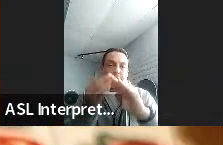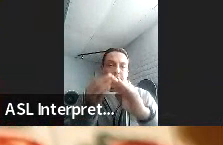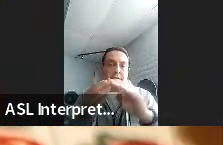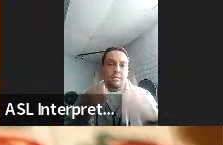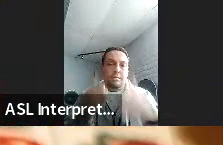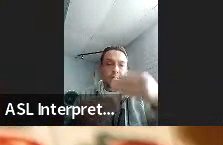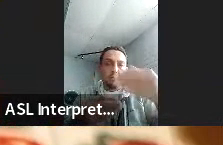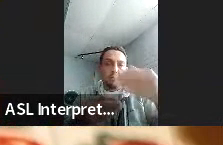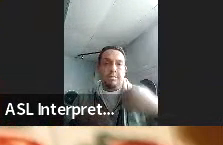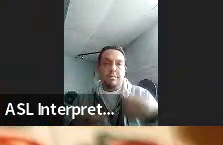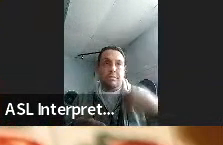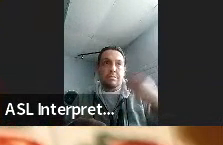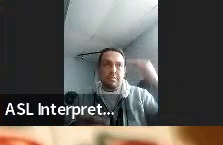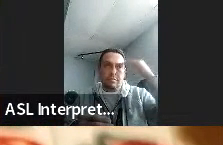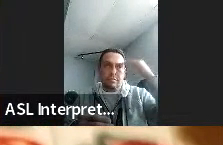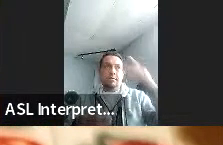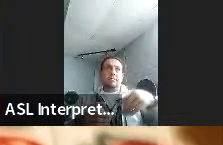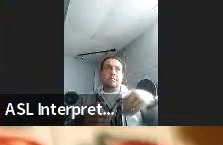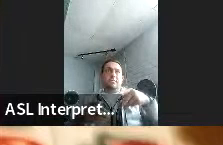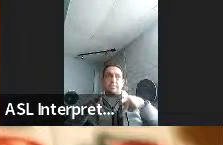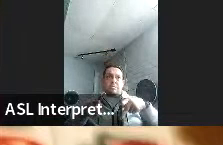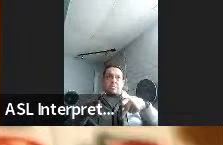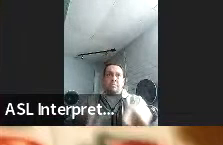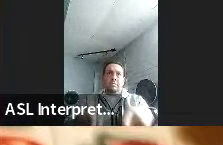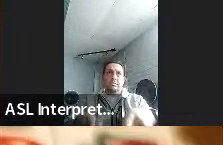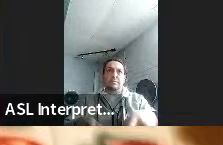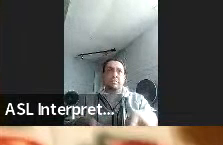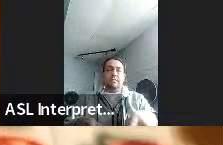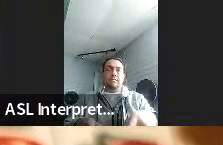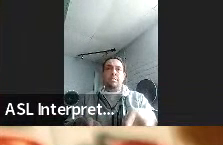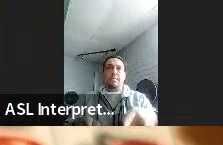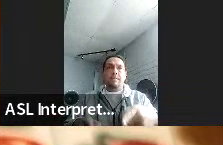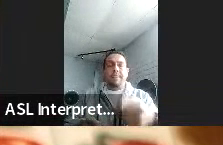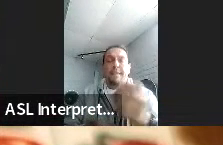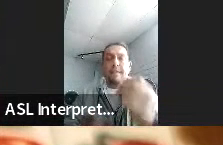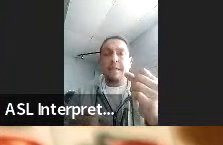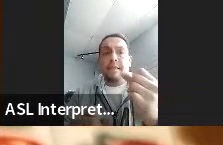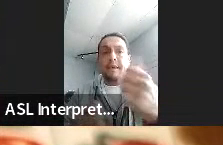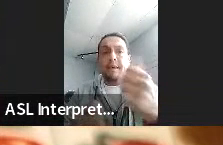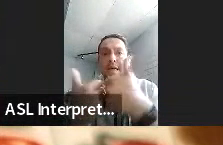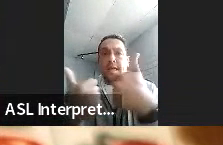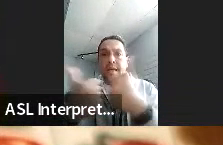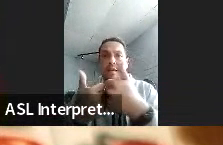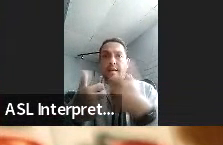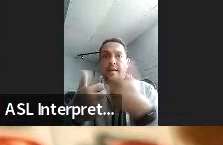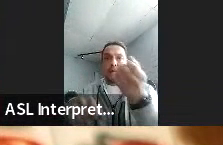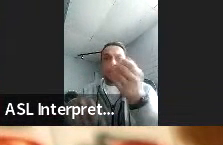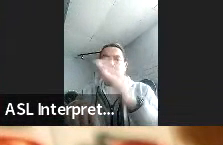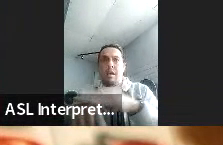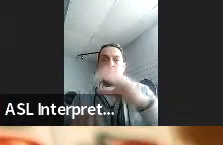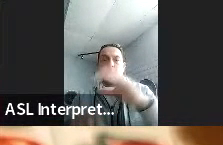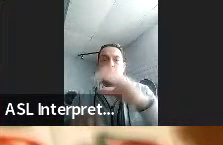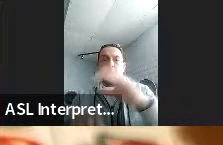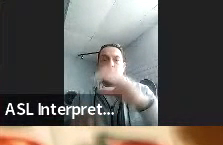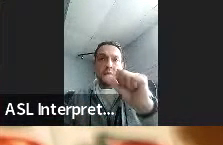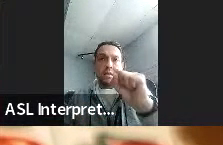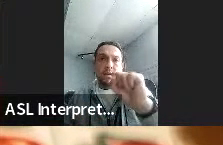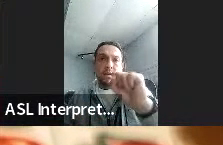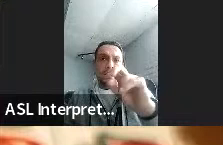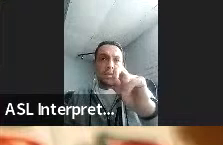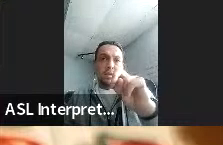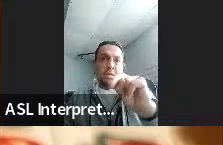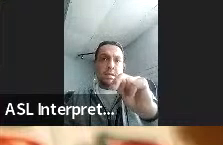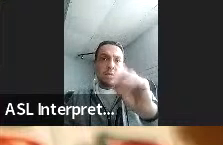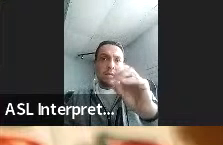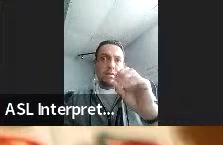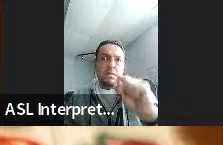We're aware of the state's Gaming Commission's work on casinos and are continuing to work with City Hall and the New York City Council to